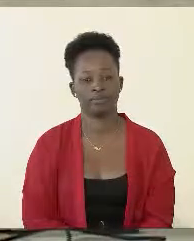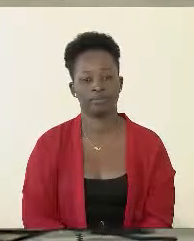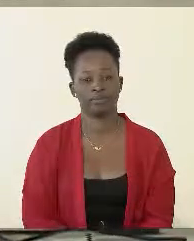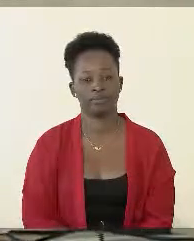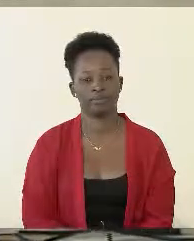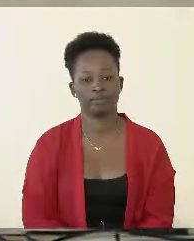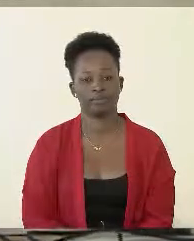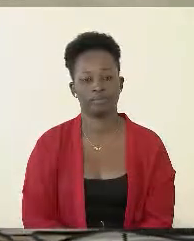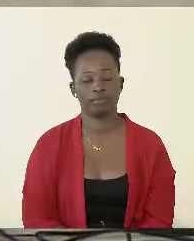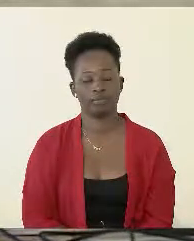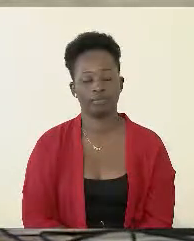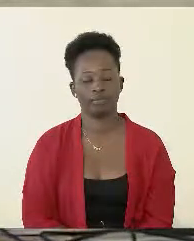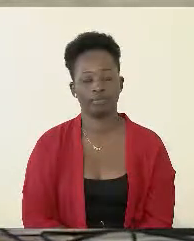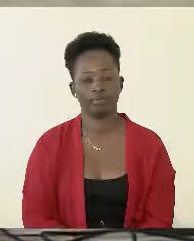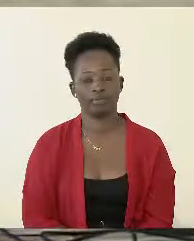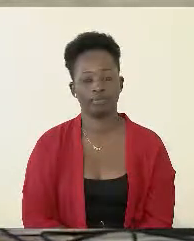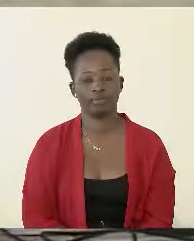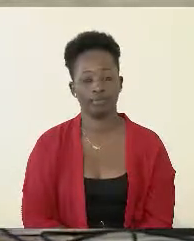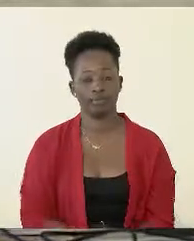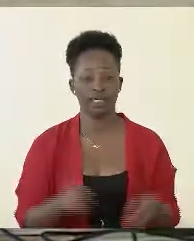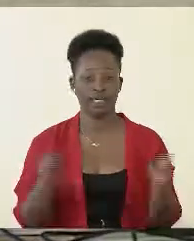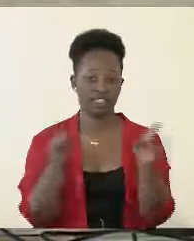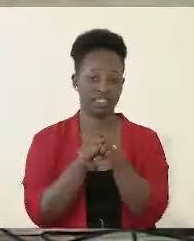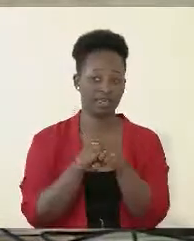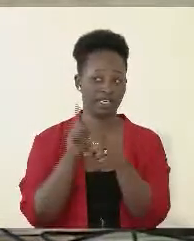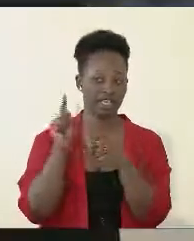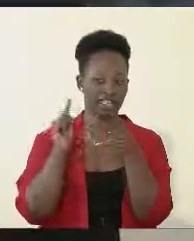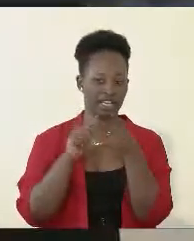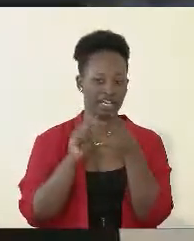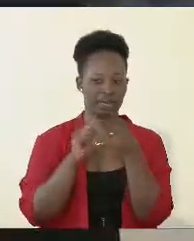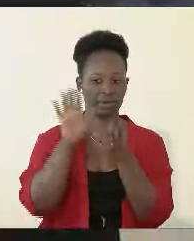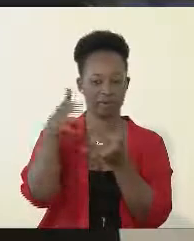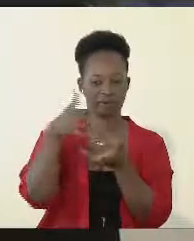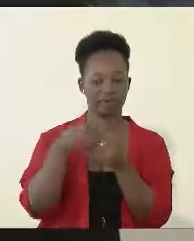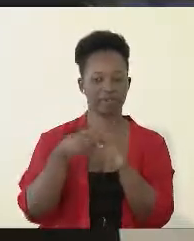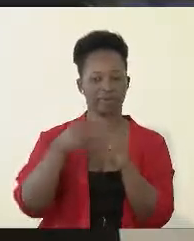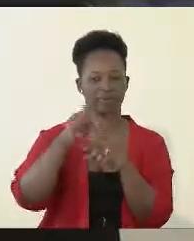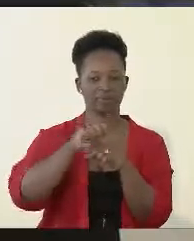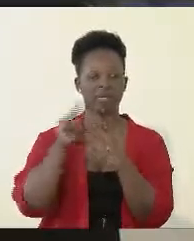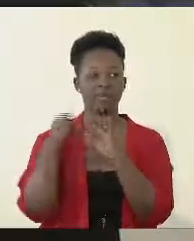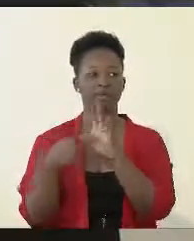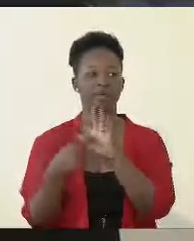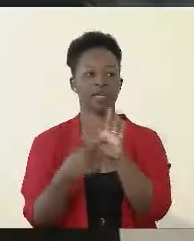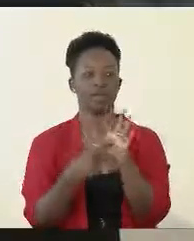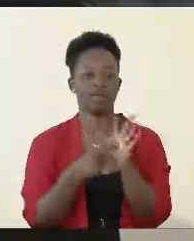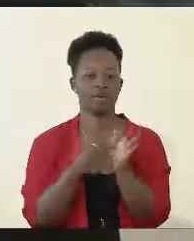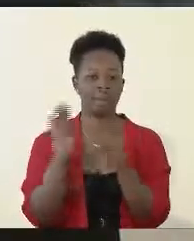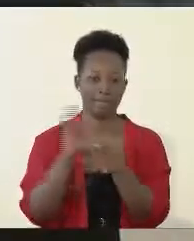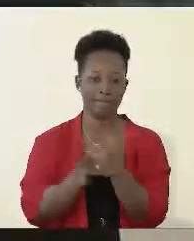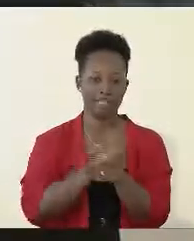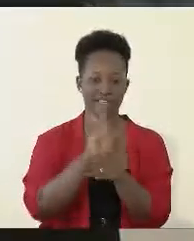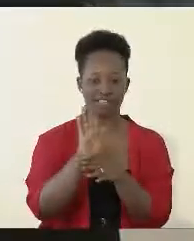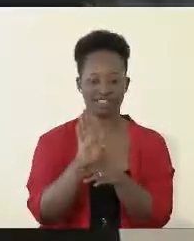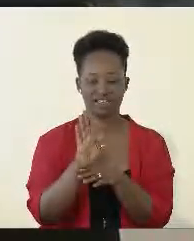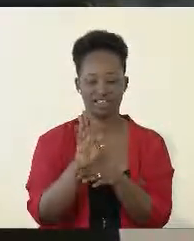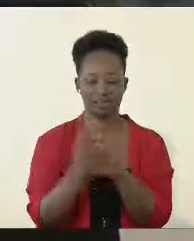in my business. In this case, it's your supermarket. This will show that your business